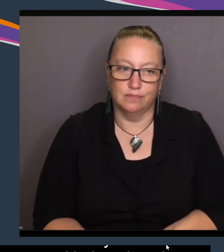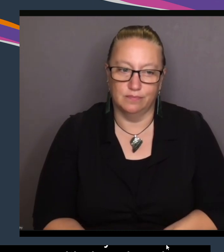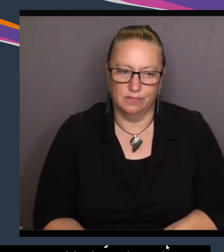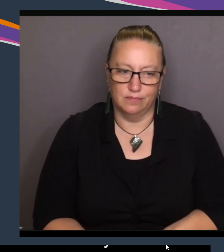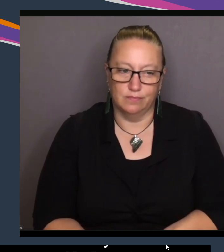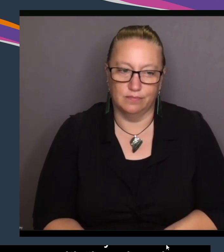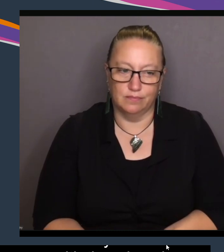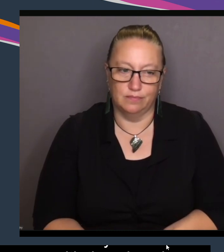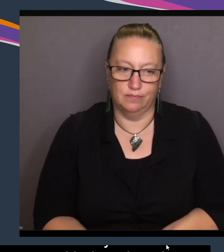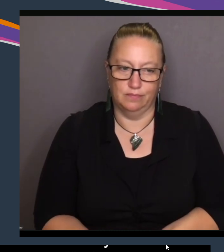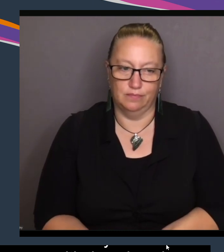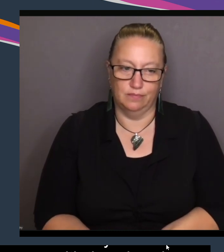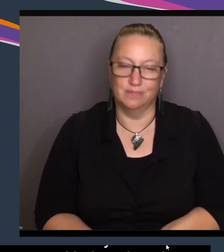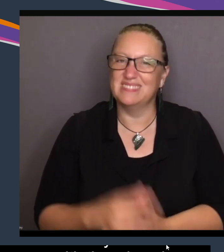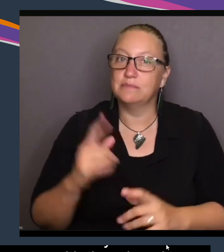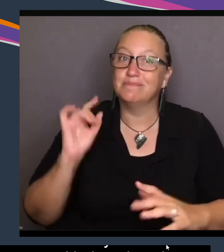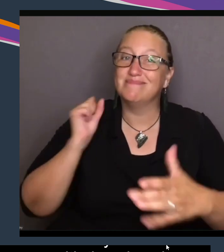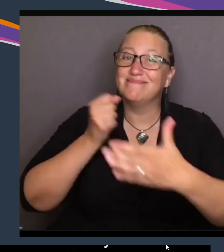Up the back, Sharon.